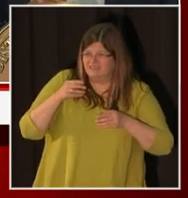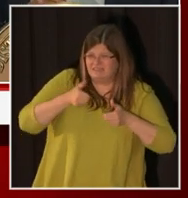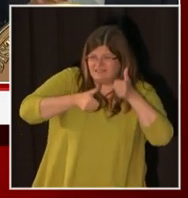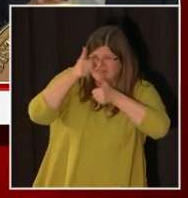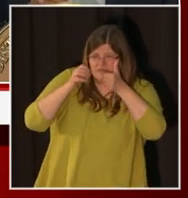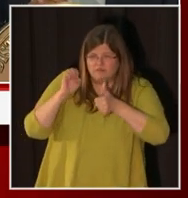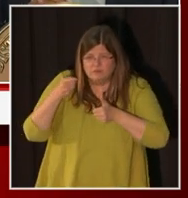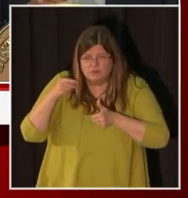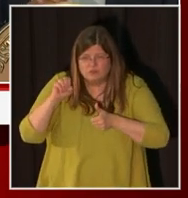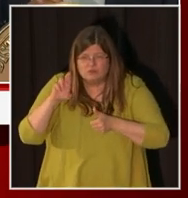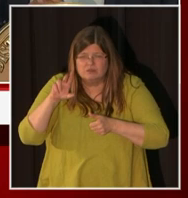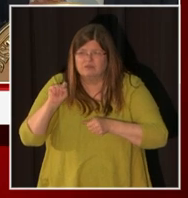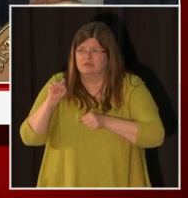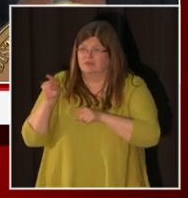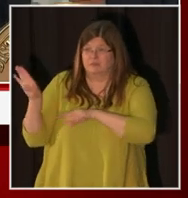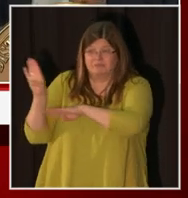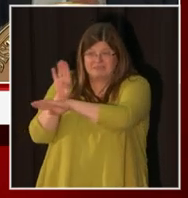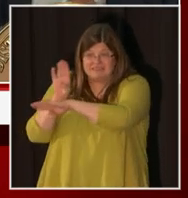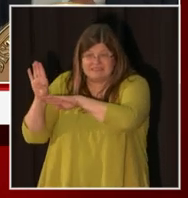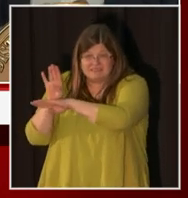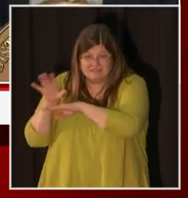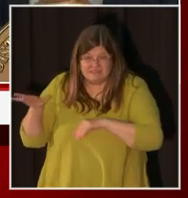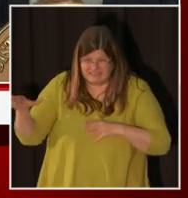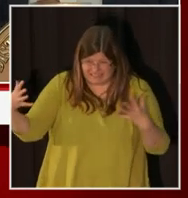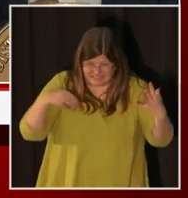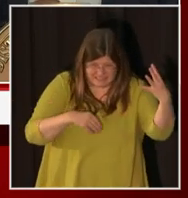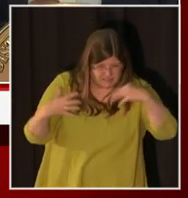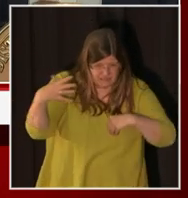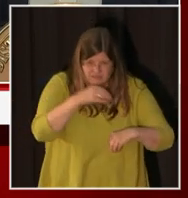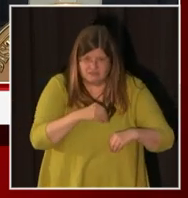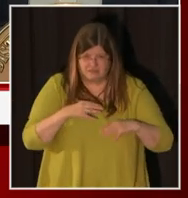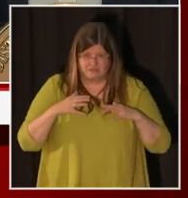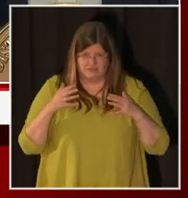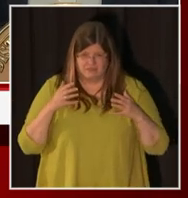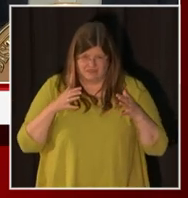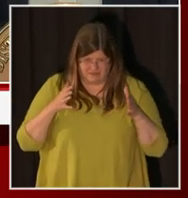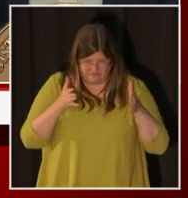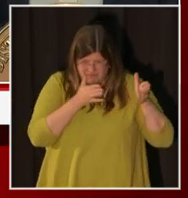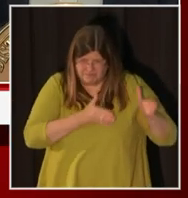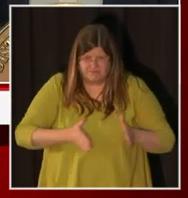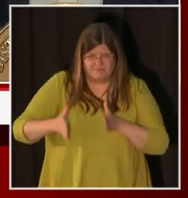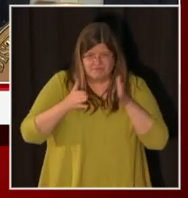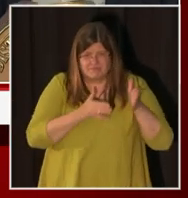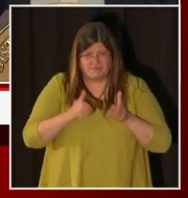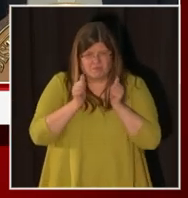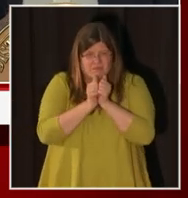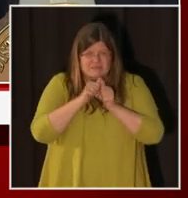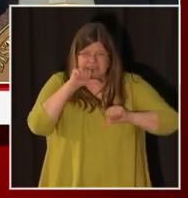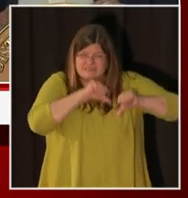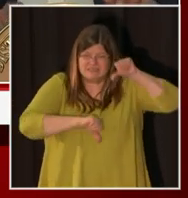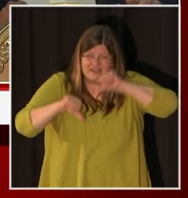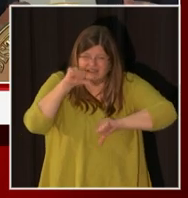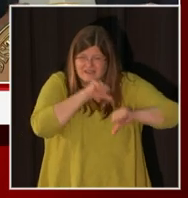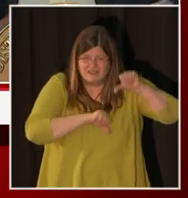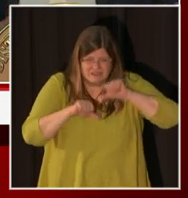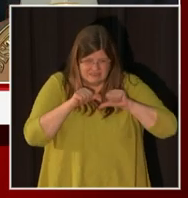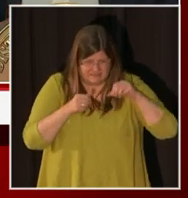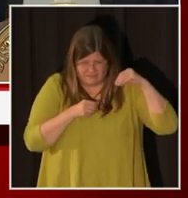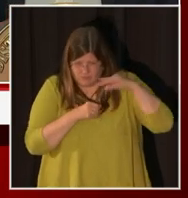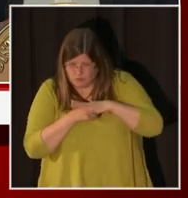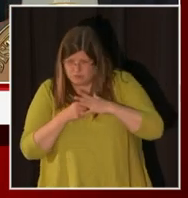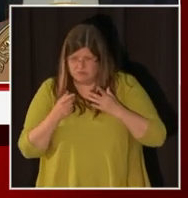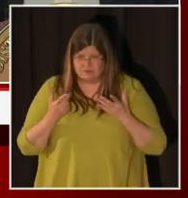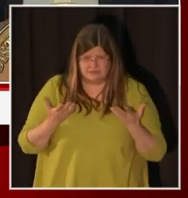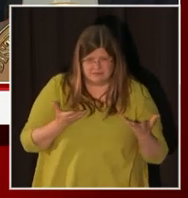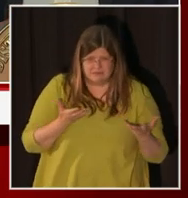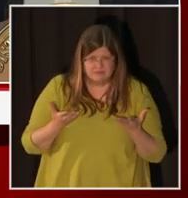residents. So together we need to create a plan that is based on science and tailored to what the Washington,